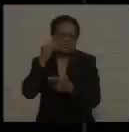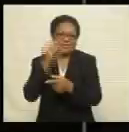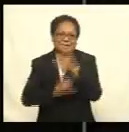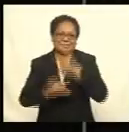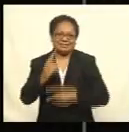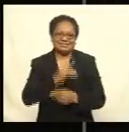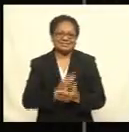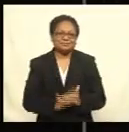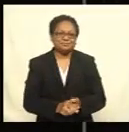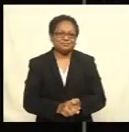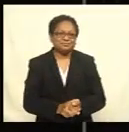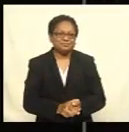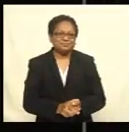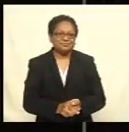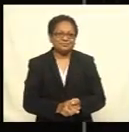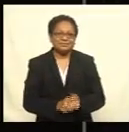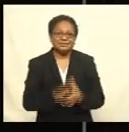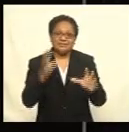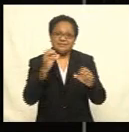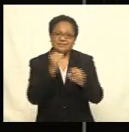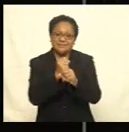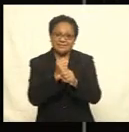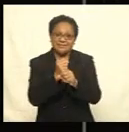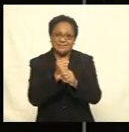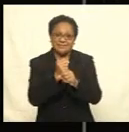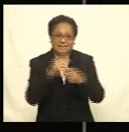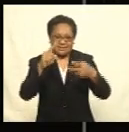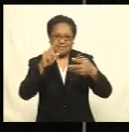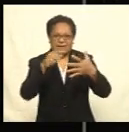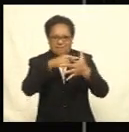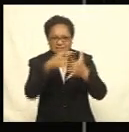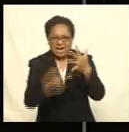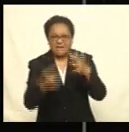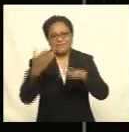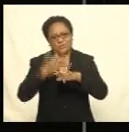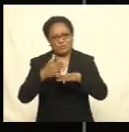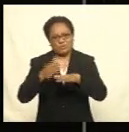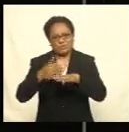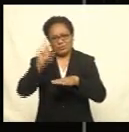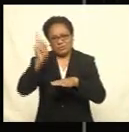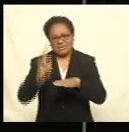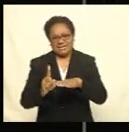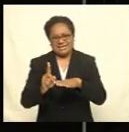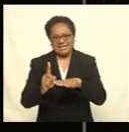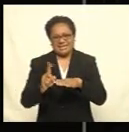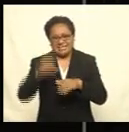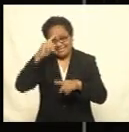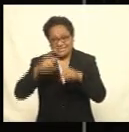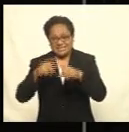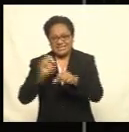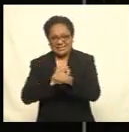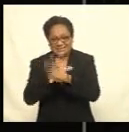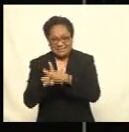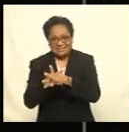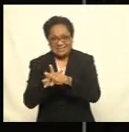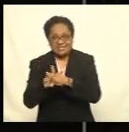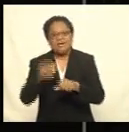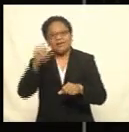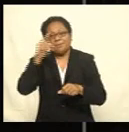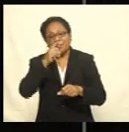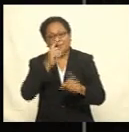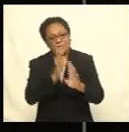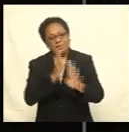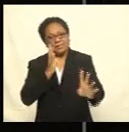levels. And recapping our main stories, 5 new cases of COVID-19 confirmed. Fijians line up outside Health Ministry